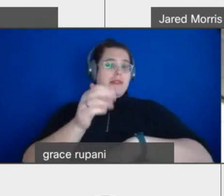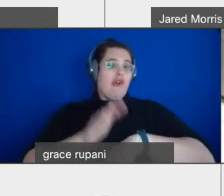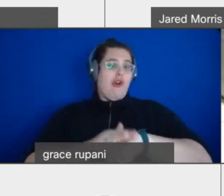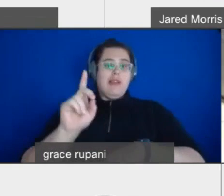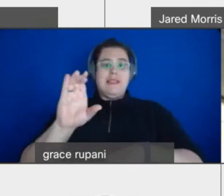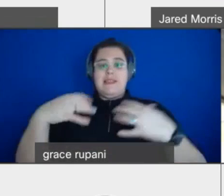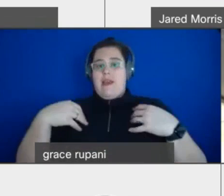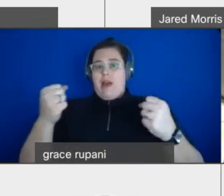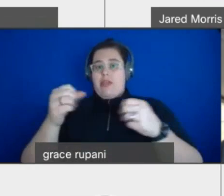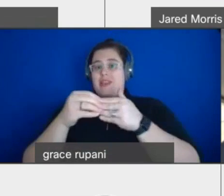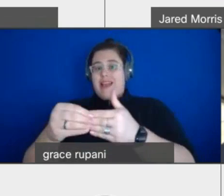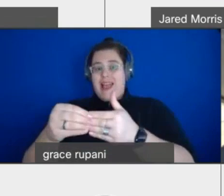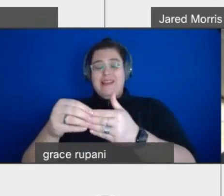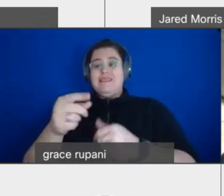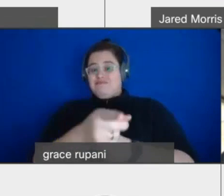Health. And